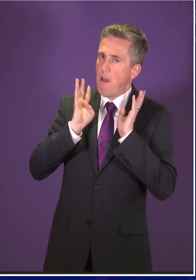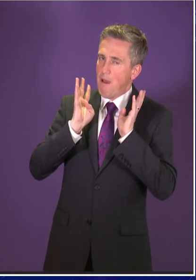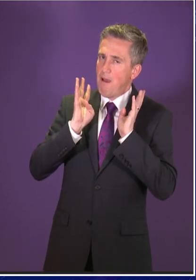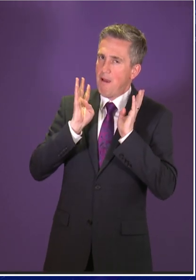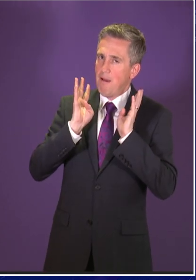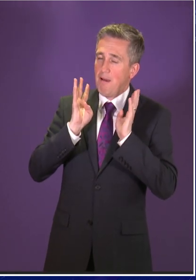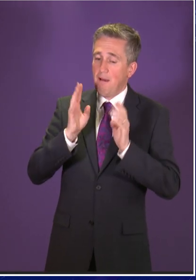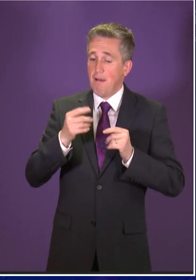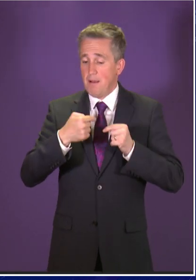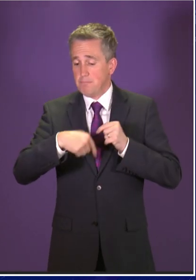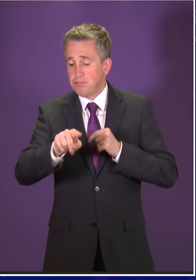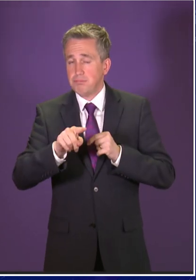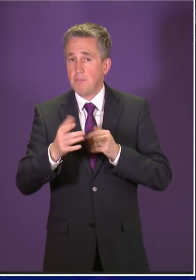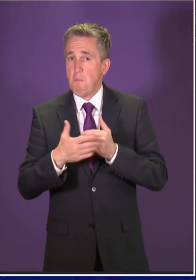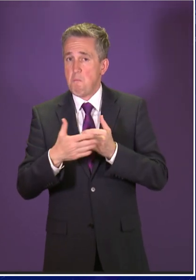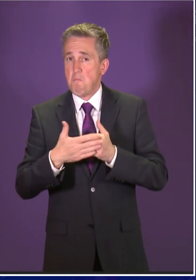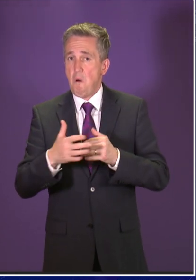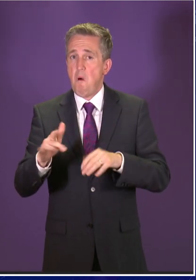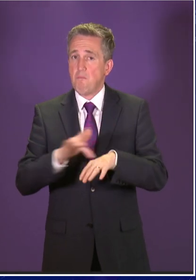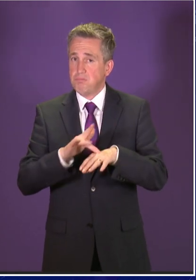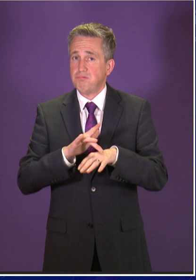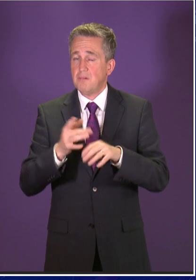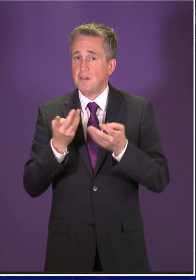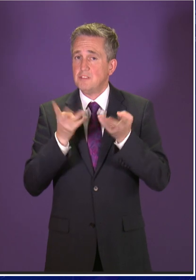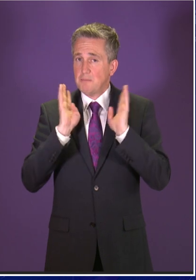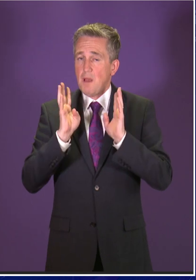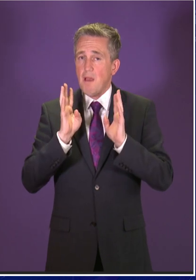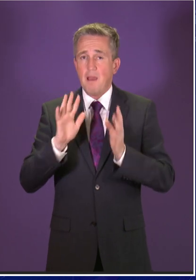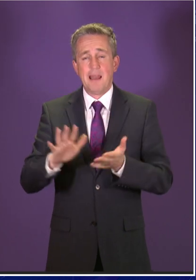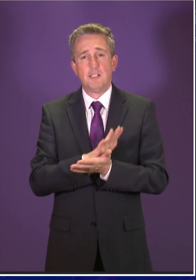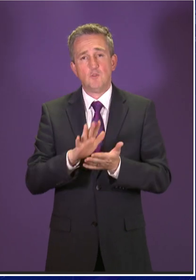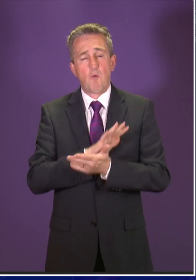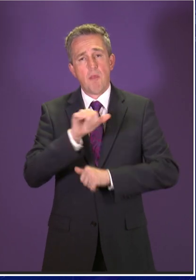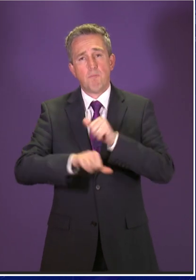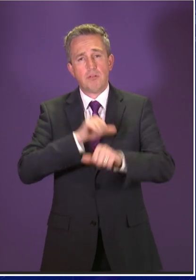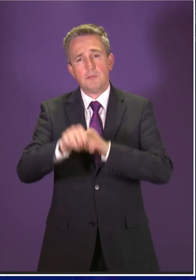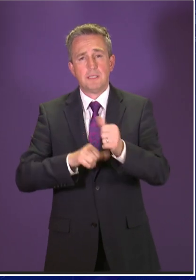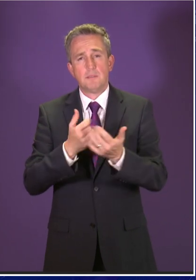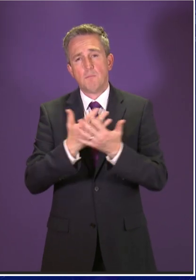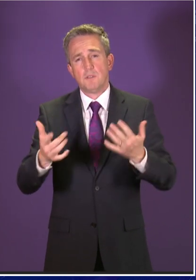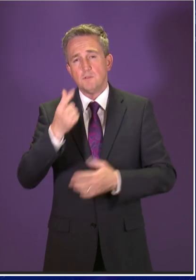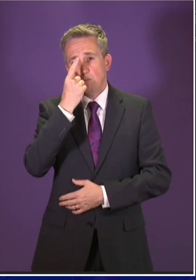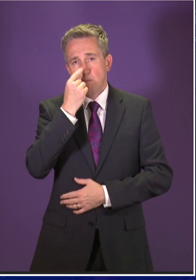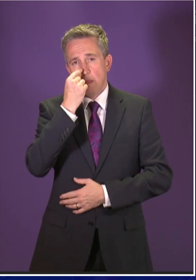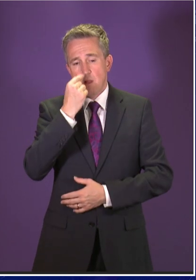to come, I can perform more in the Bard's plays and enjoy this process as much as I can.